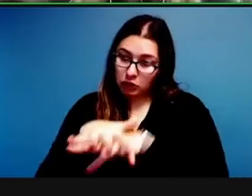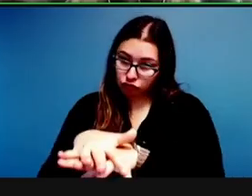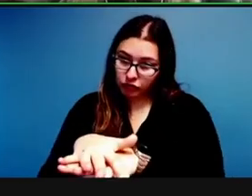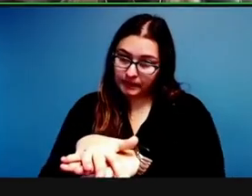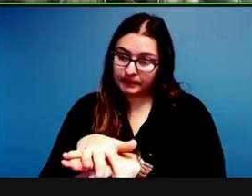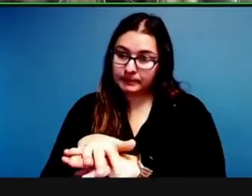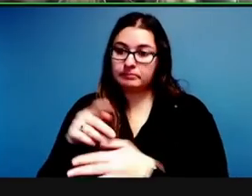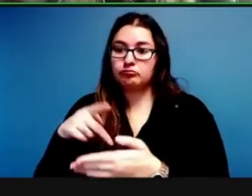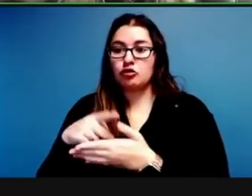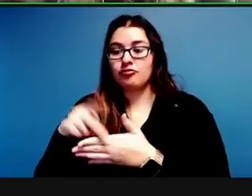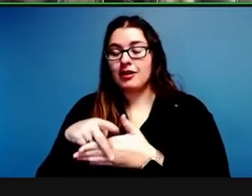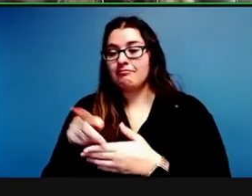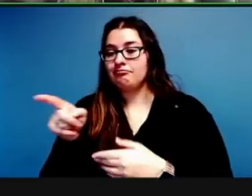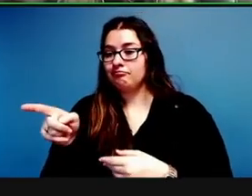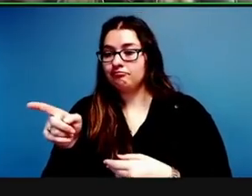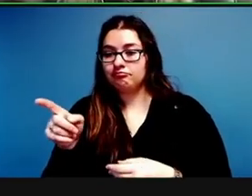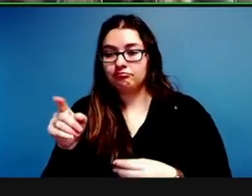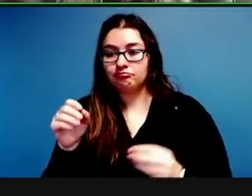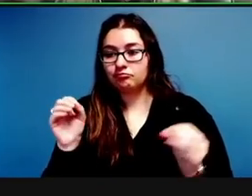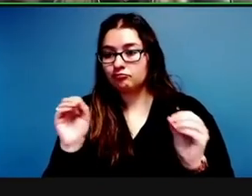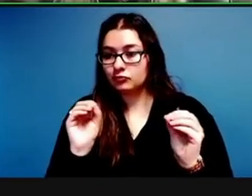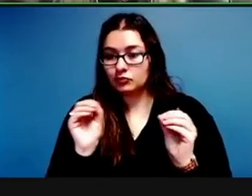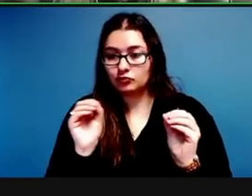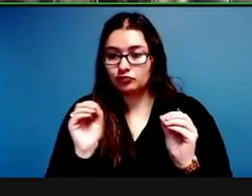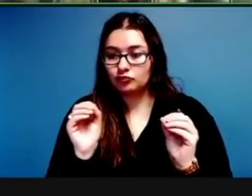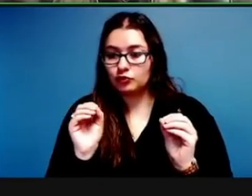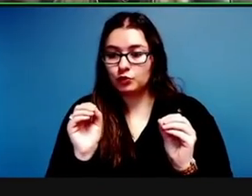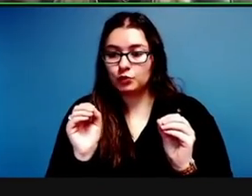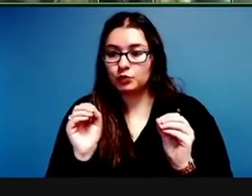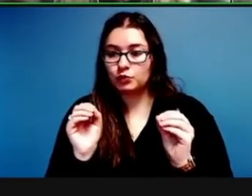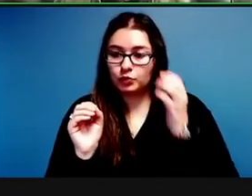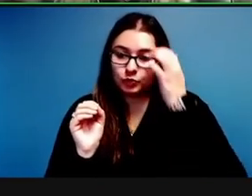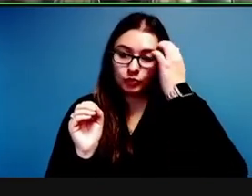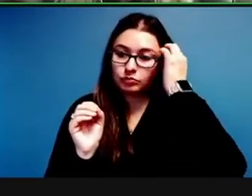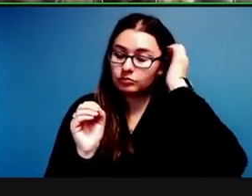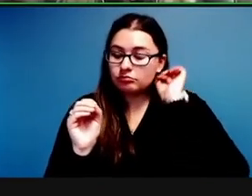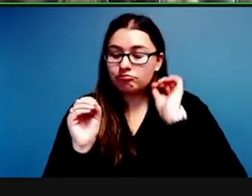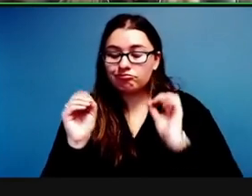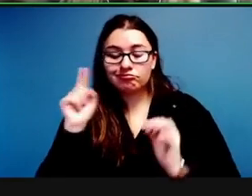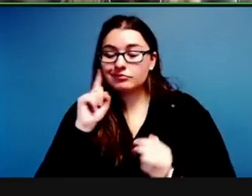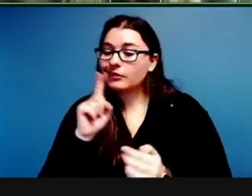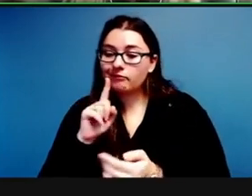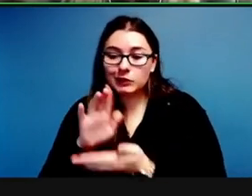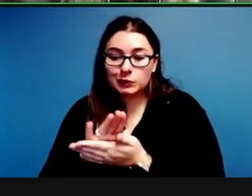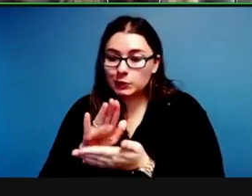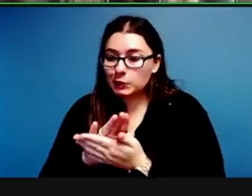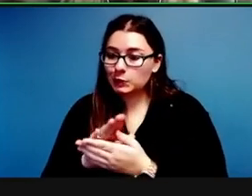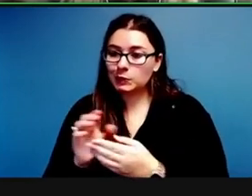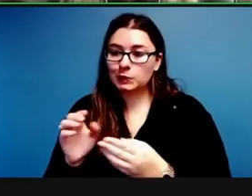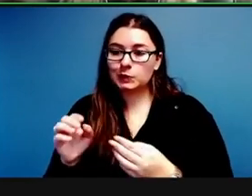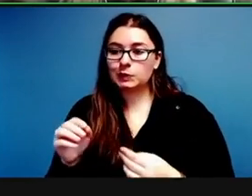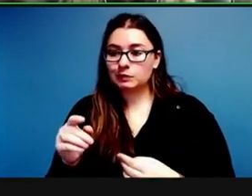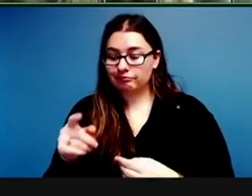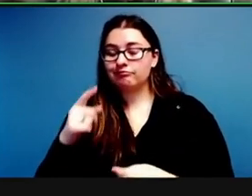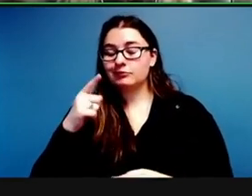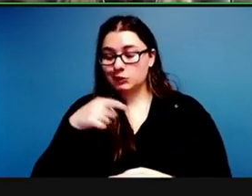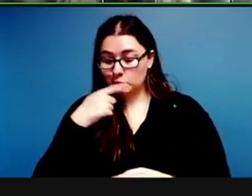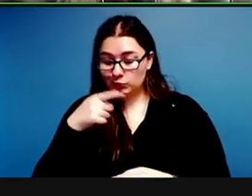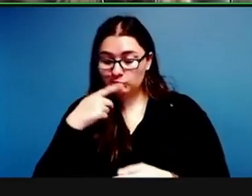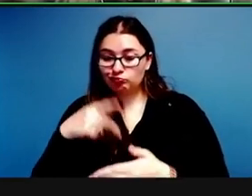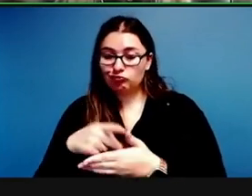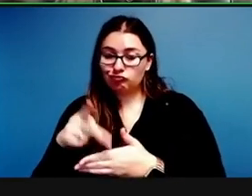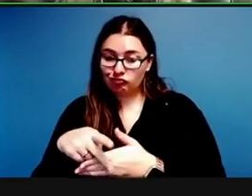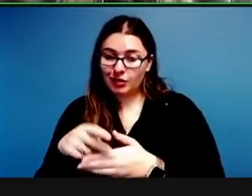program. He does not have he's not in a deaf school. He's in a hearing program with